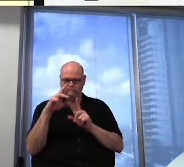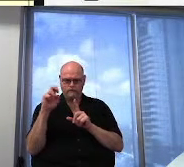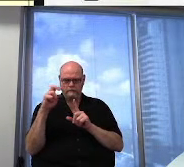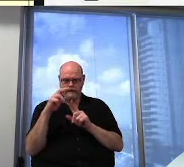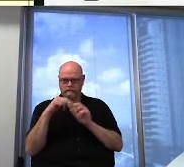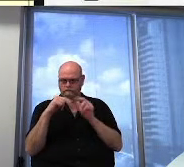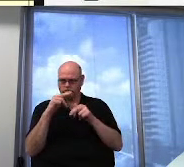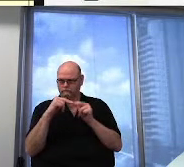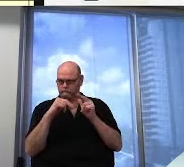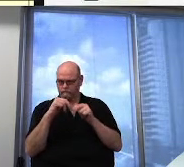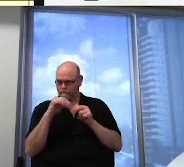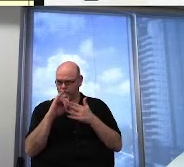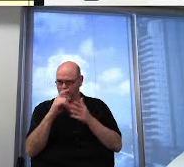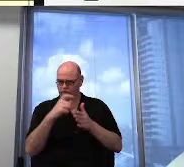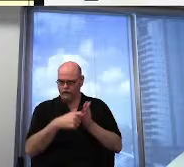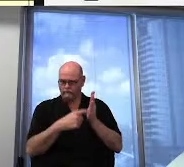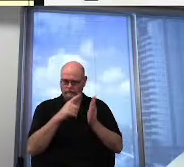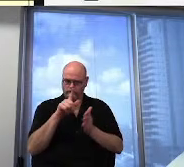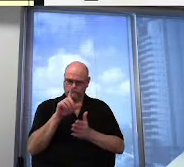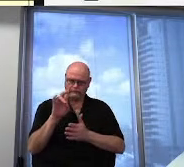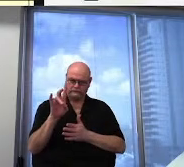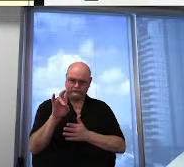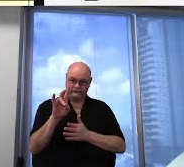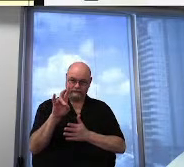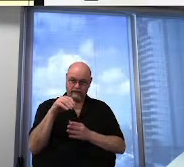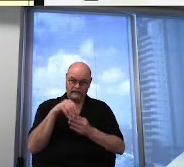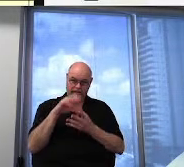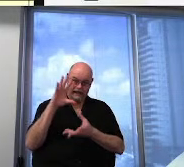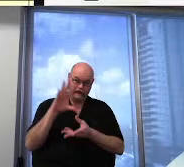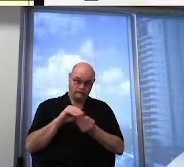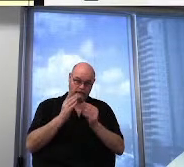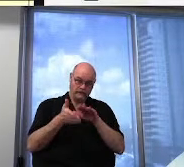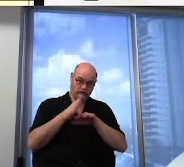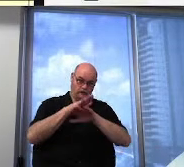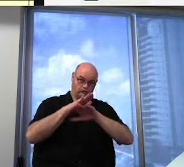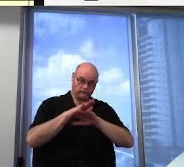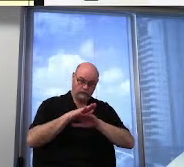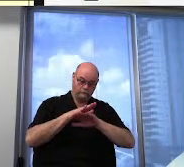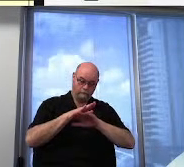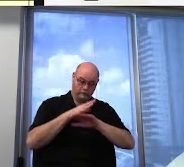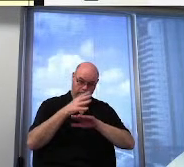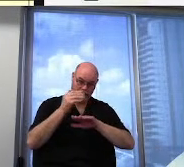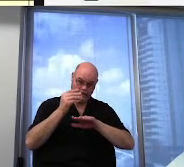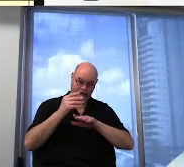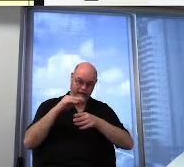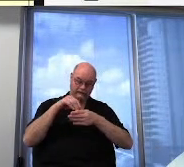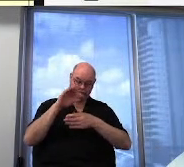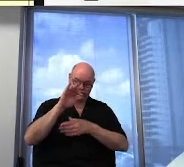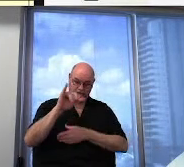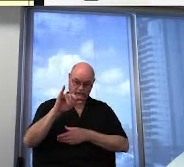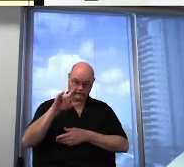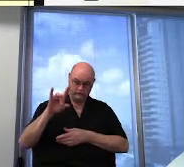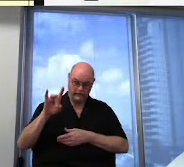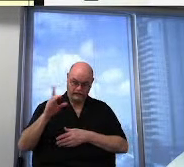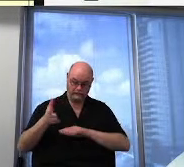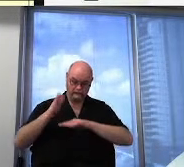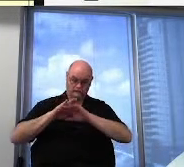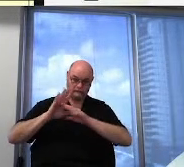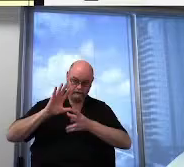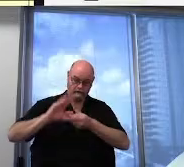rebuild, the cost for fiscal year 27 in aggregate goes up substantially, and again in fiscal year